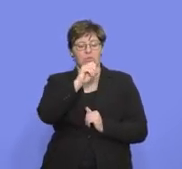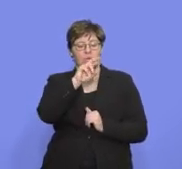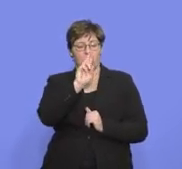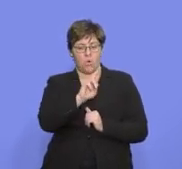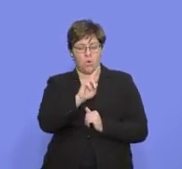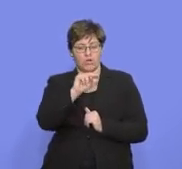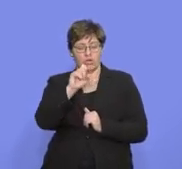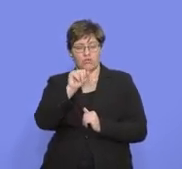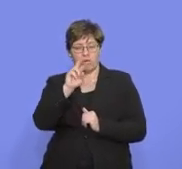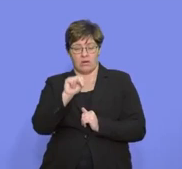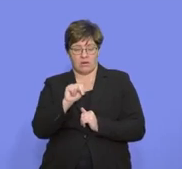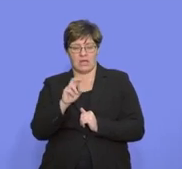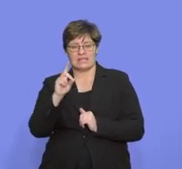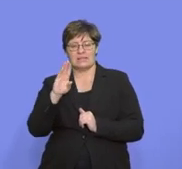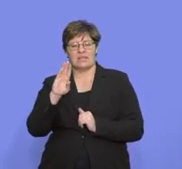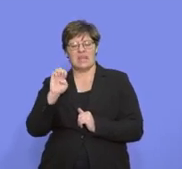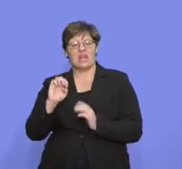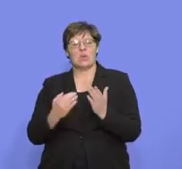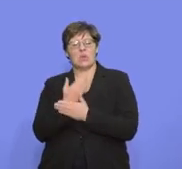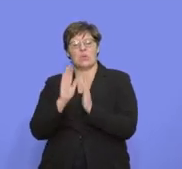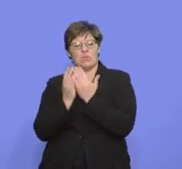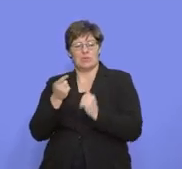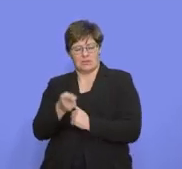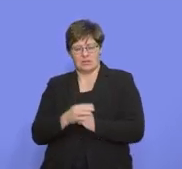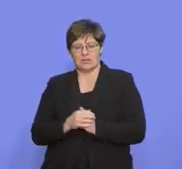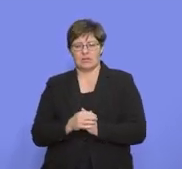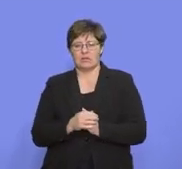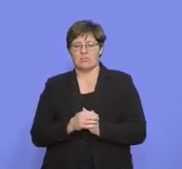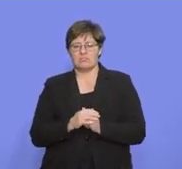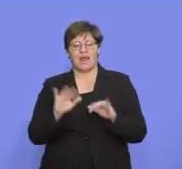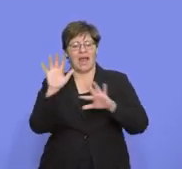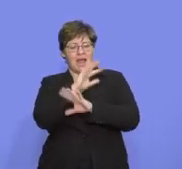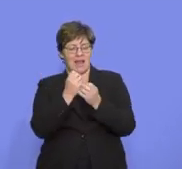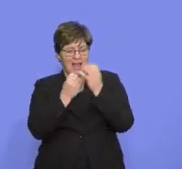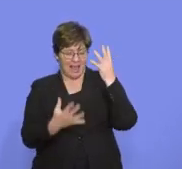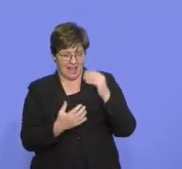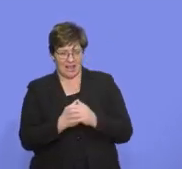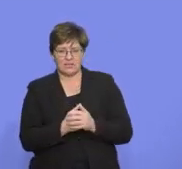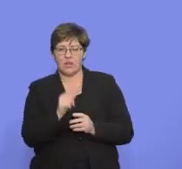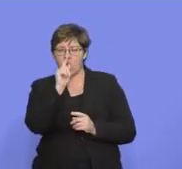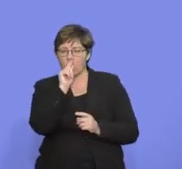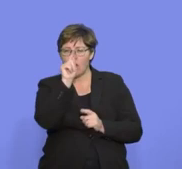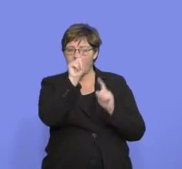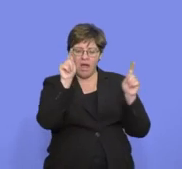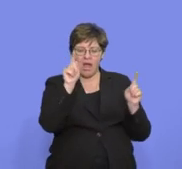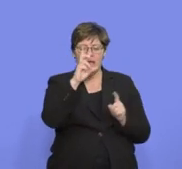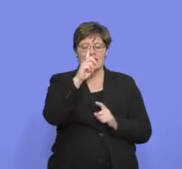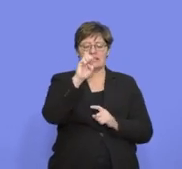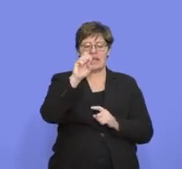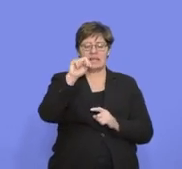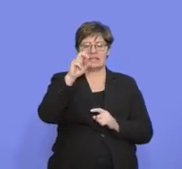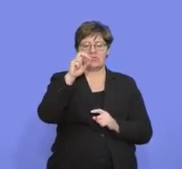took this from the DBE textbook, the new one, and it's also always multipolar. Multipolar means look at all those dendrites